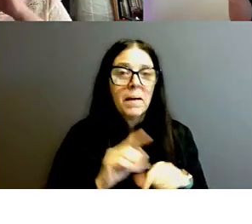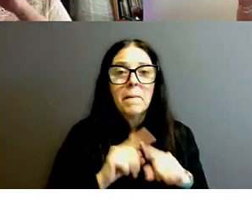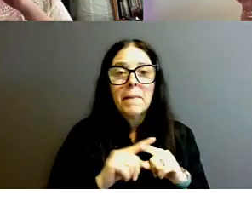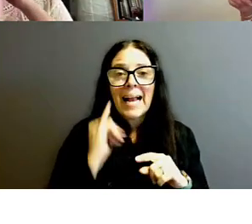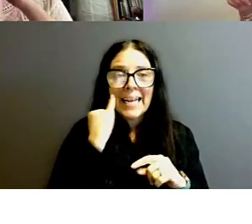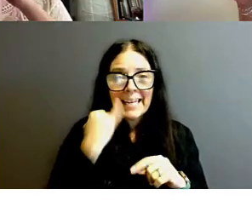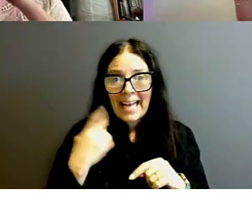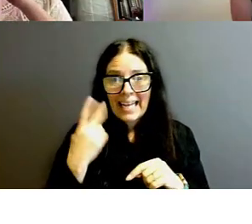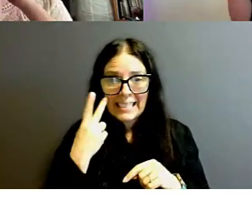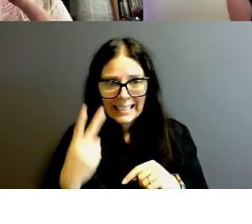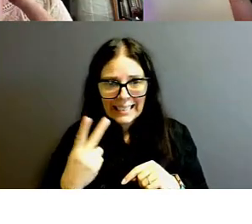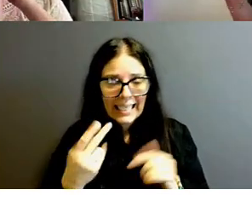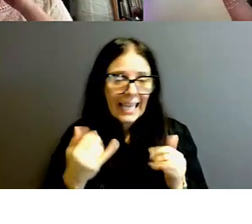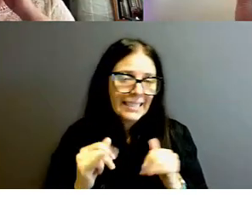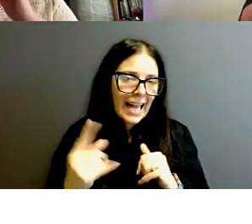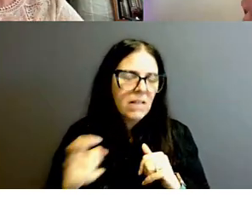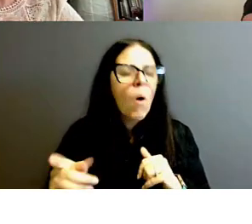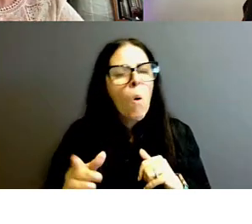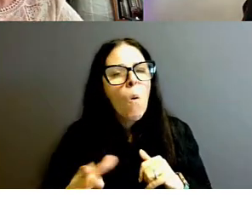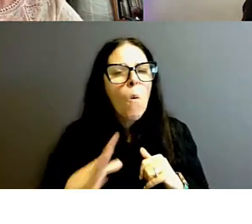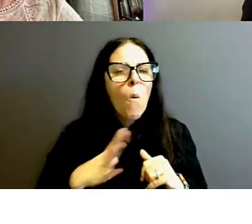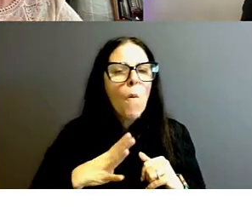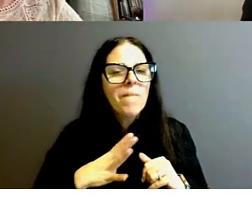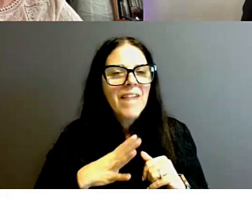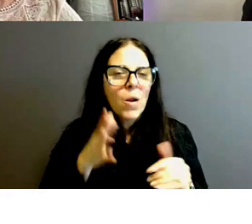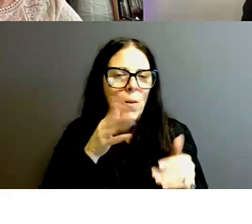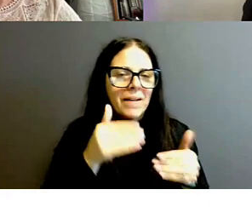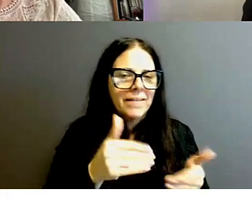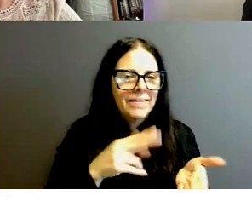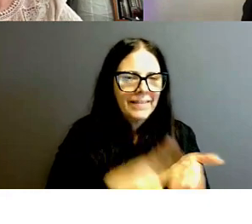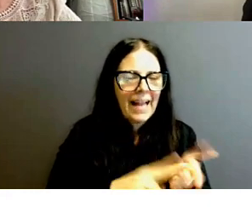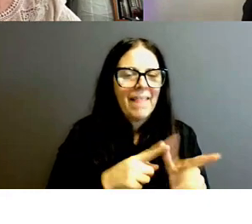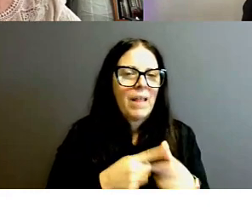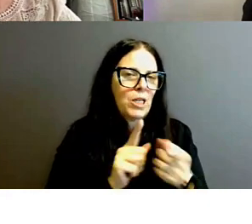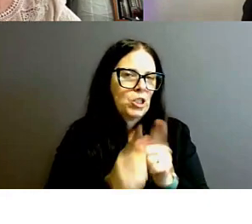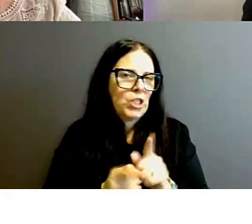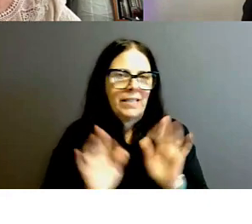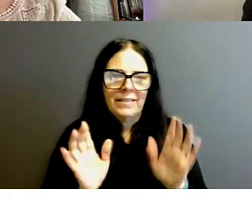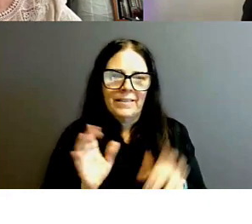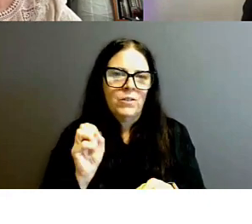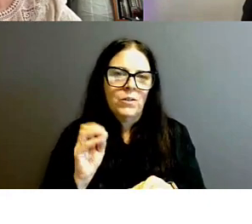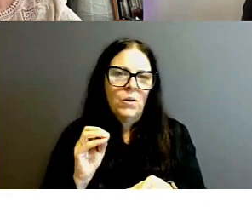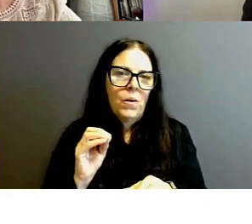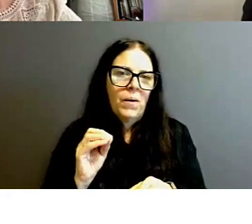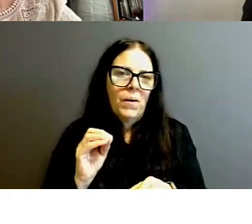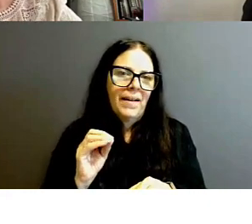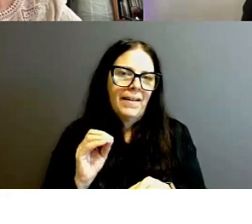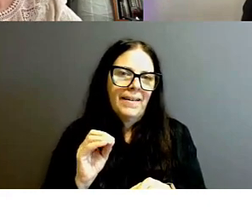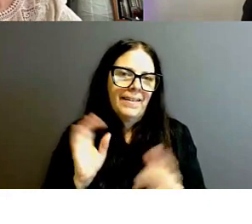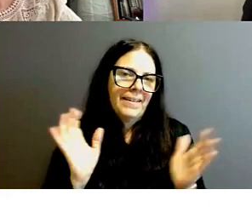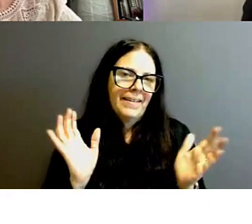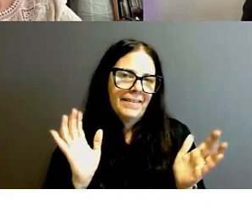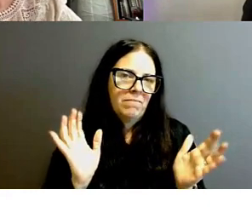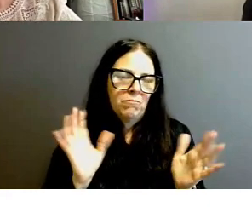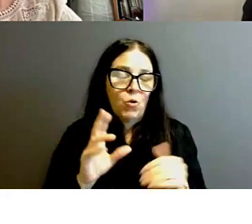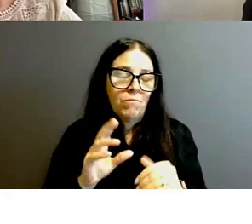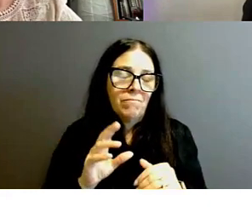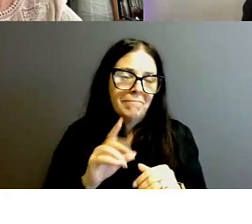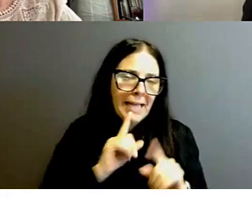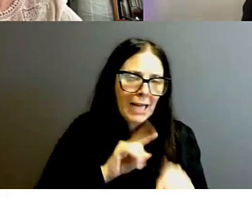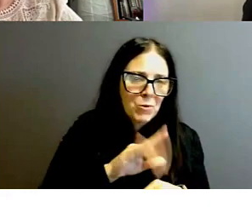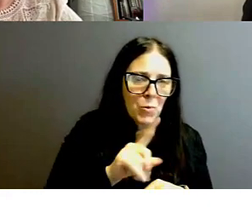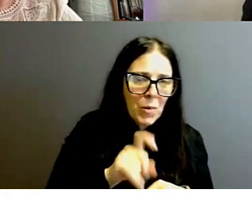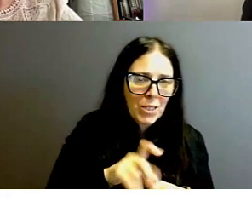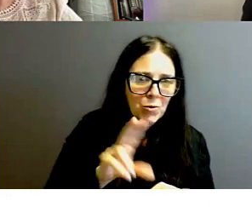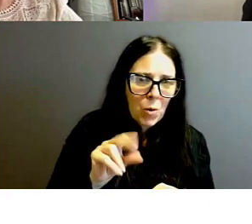them, I still ask them and they say, yeah, yeah, it's good. And then we just adjust it. Um, so no. So